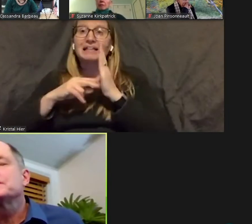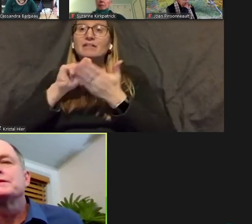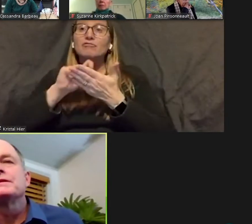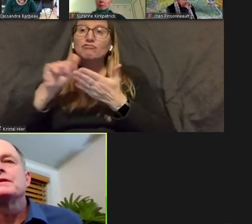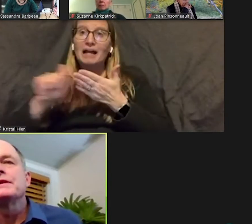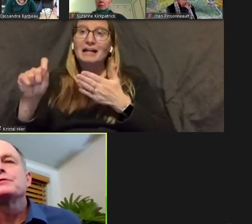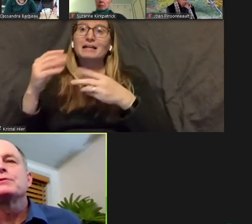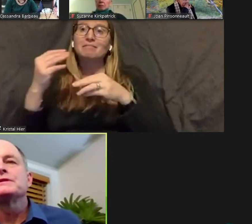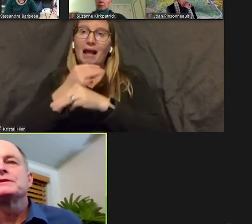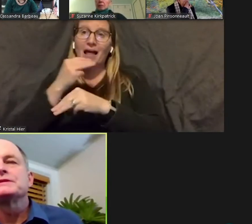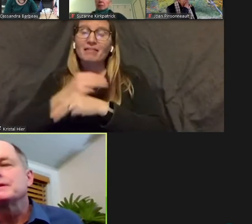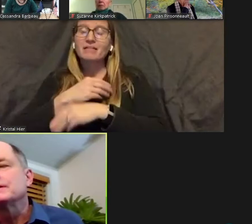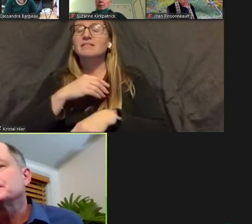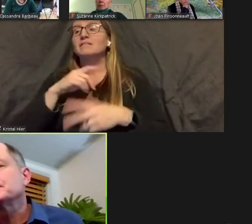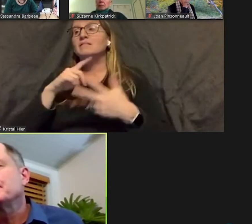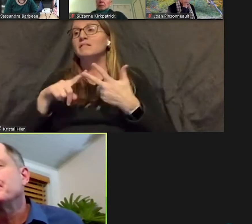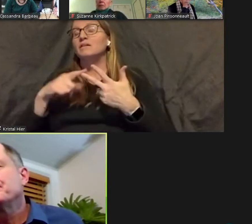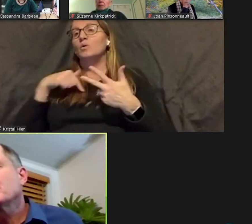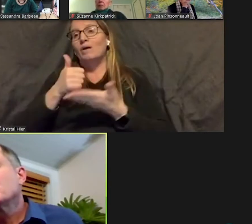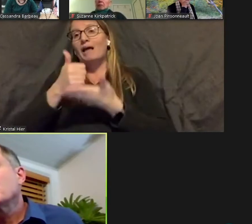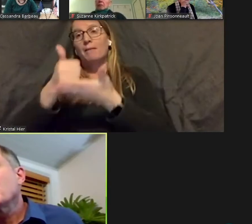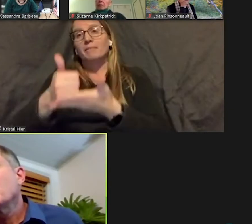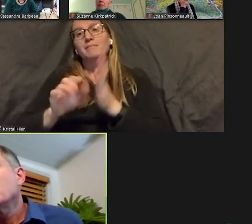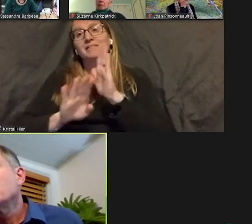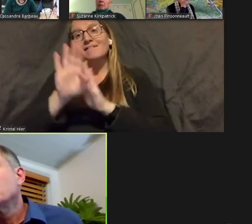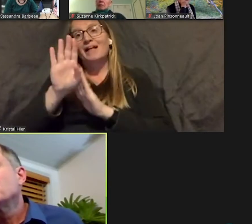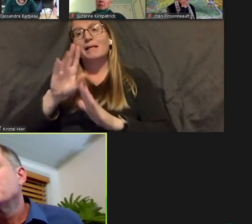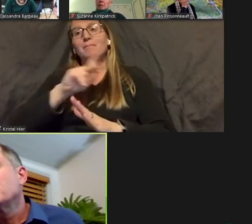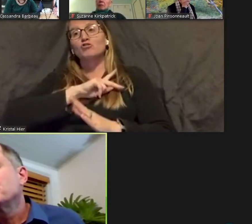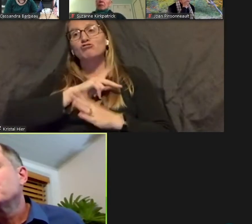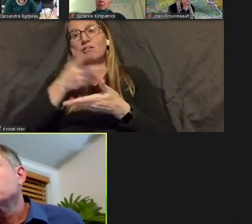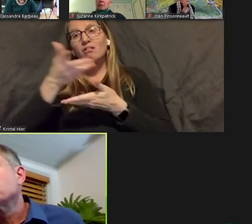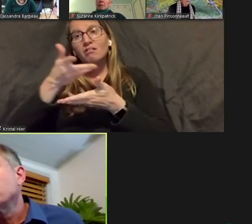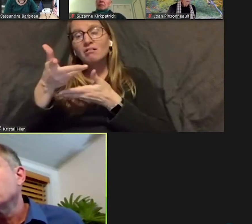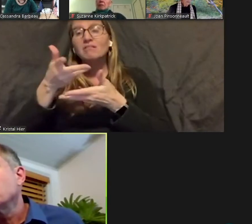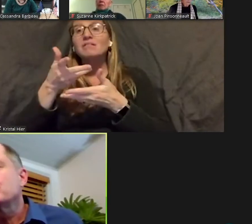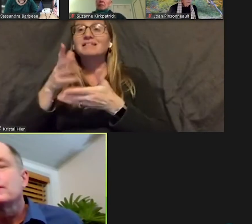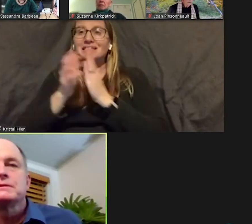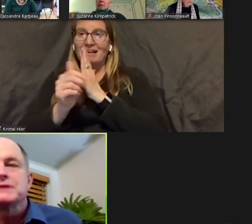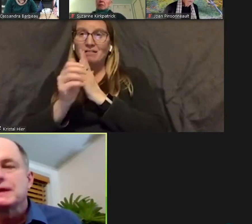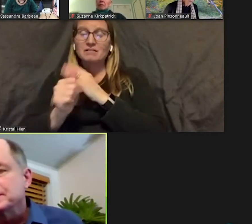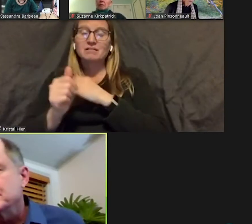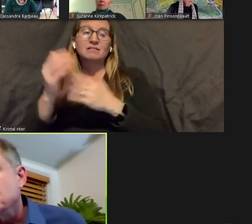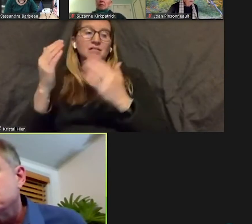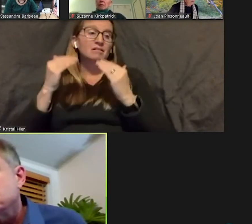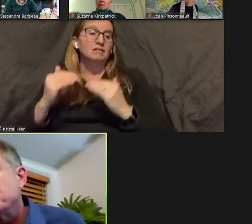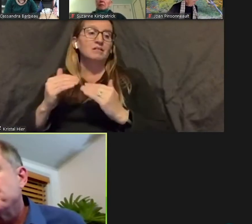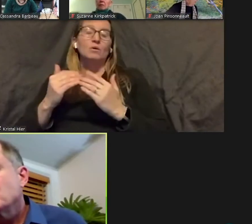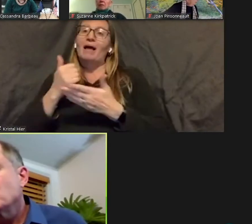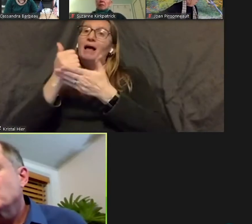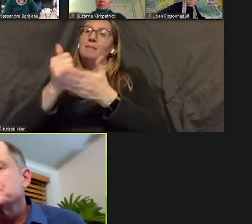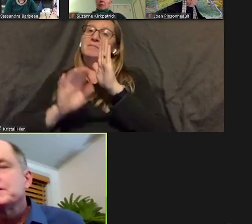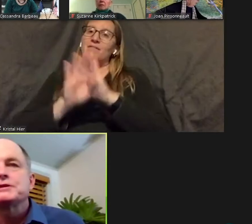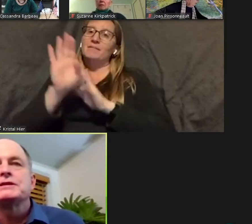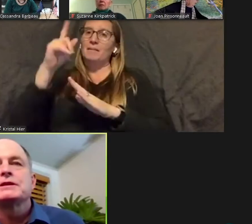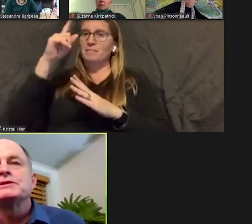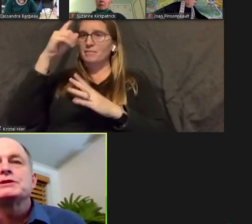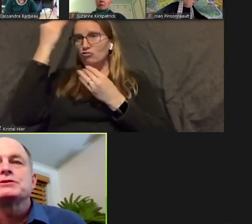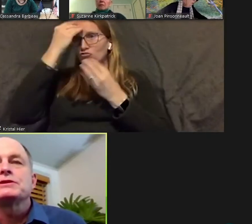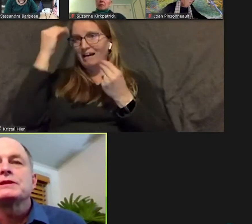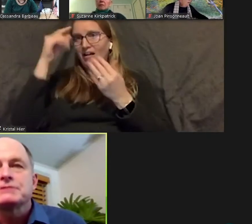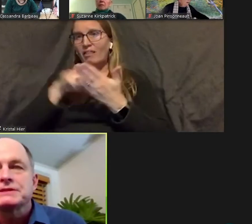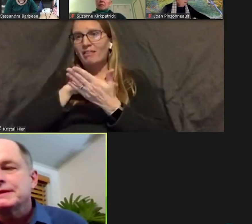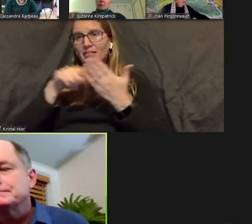help develop personal and interpersonal skills. And we develop critical thinking and problem solving skills. We also